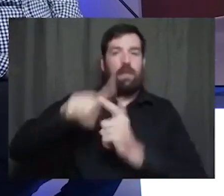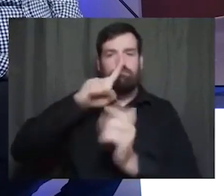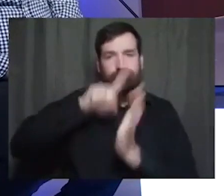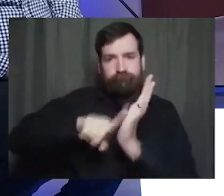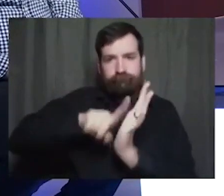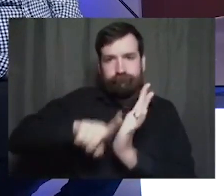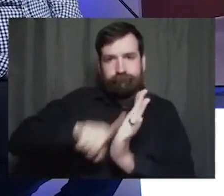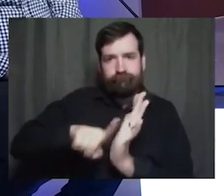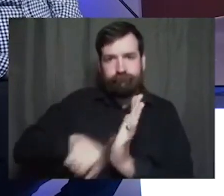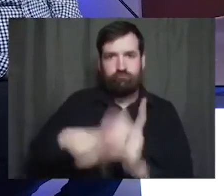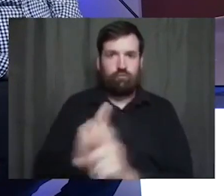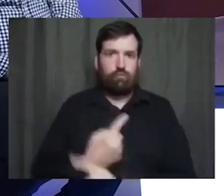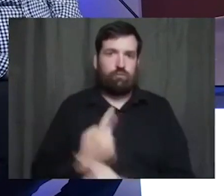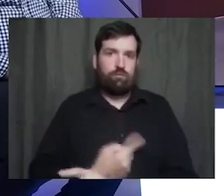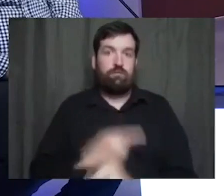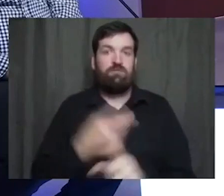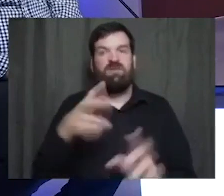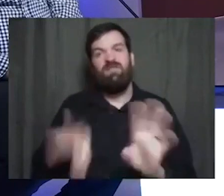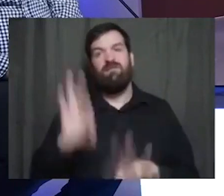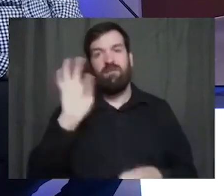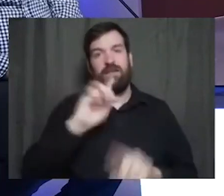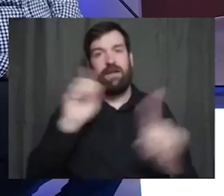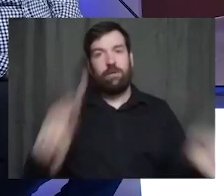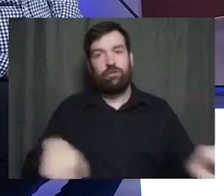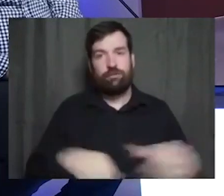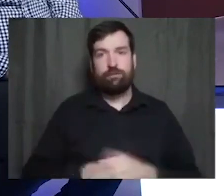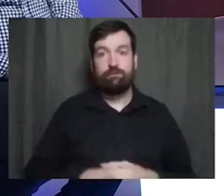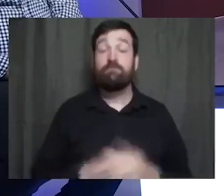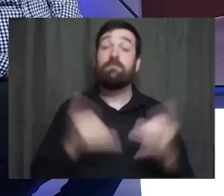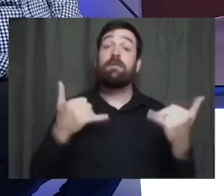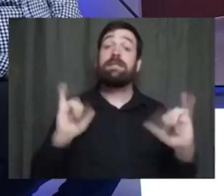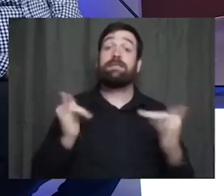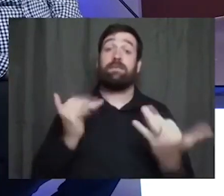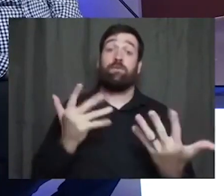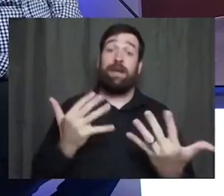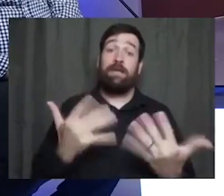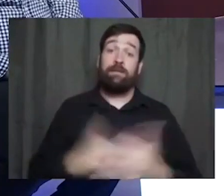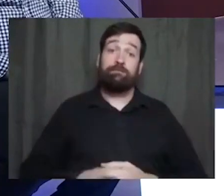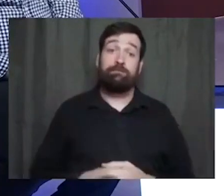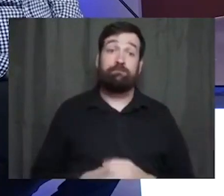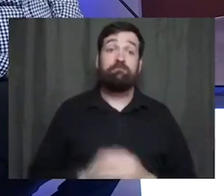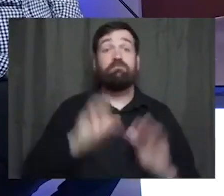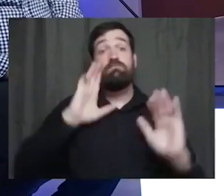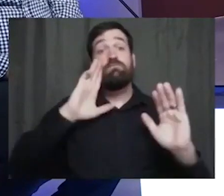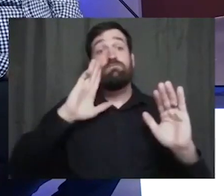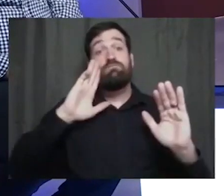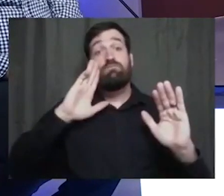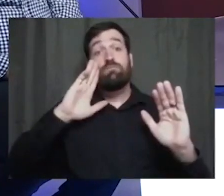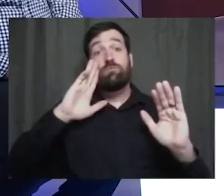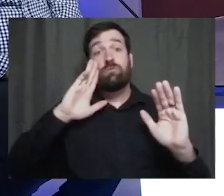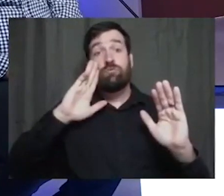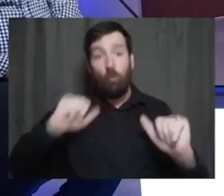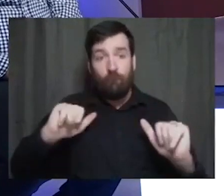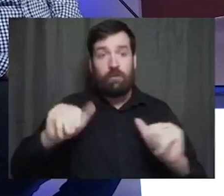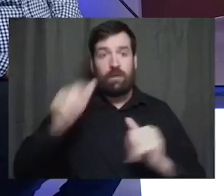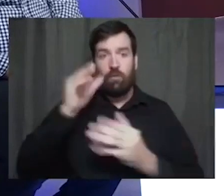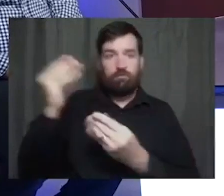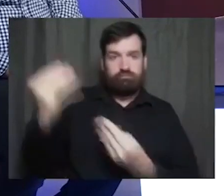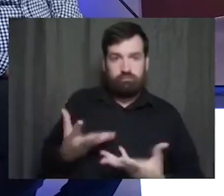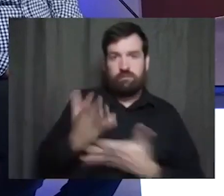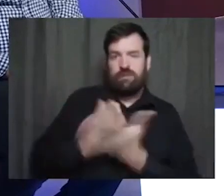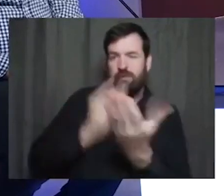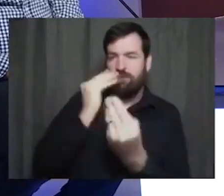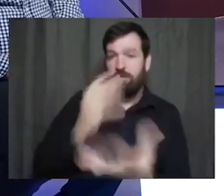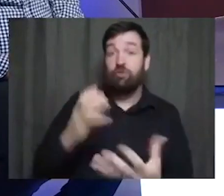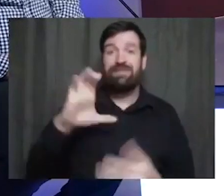get the correct answer. So, we're still waiting on that, and we'll hopefully get some information. We know the CDC is going to be investigating that really soon here.